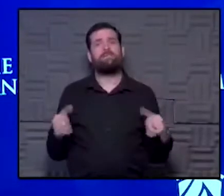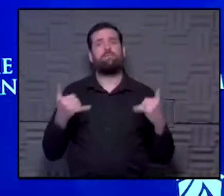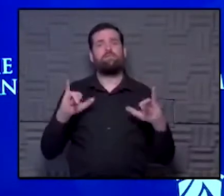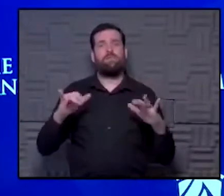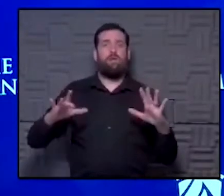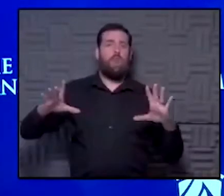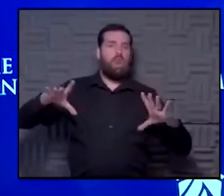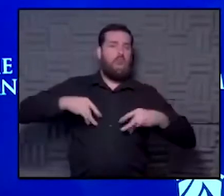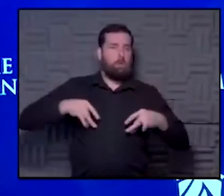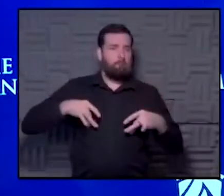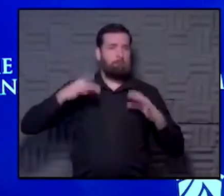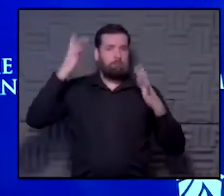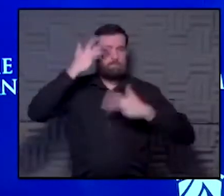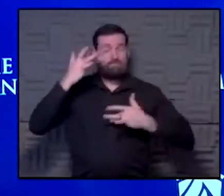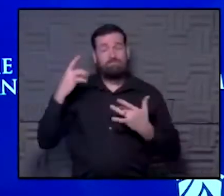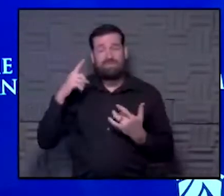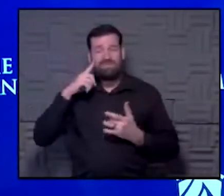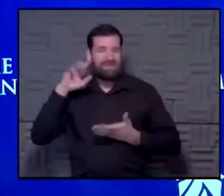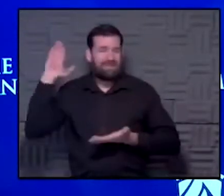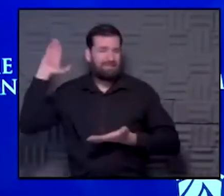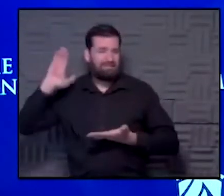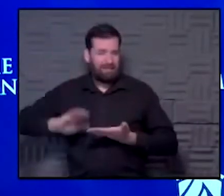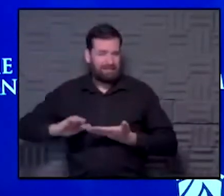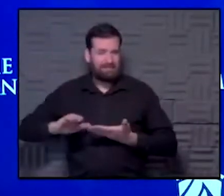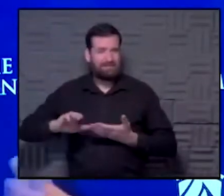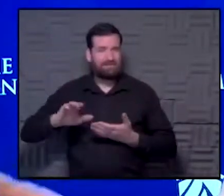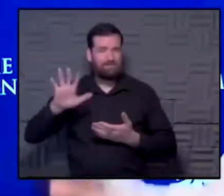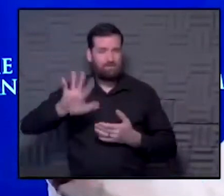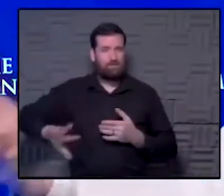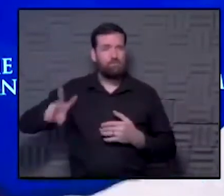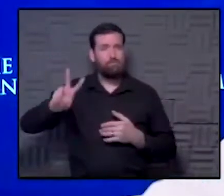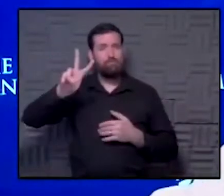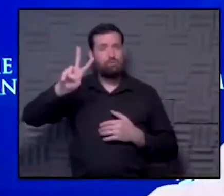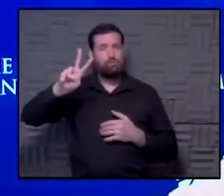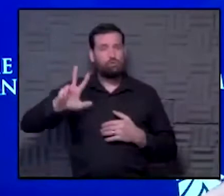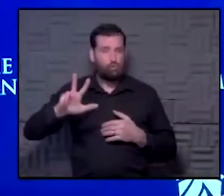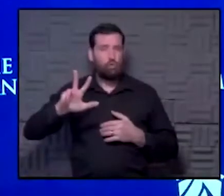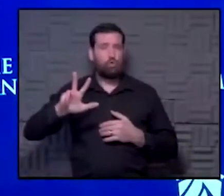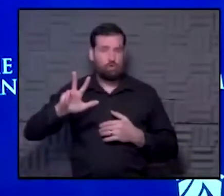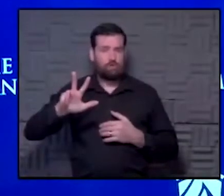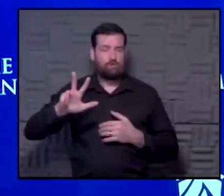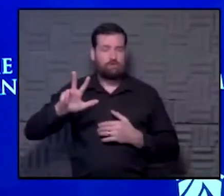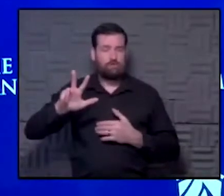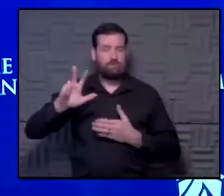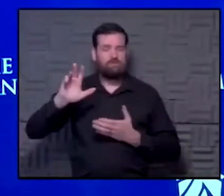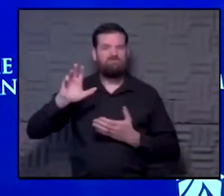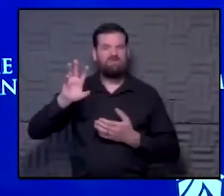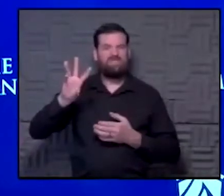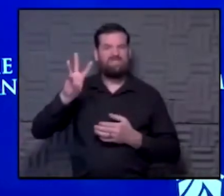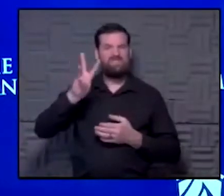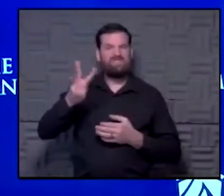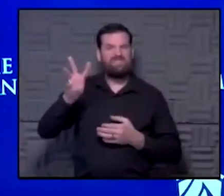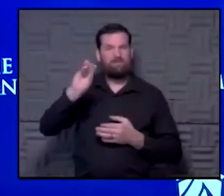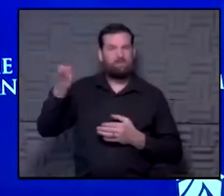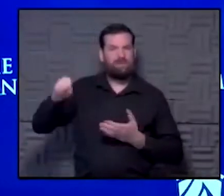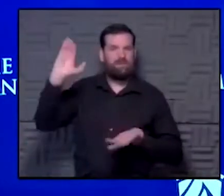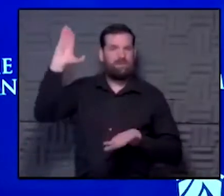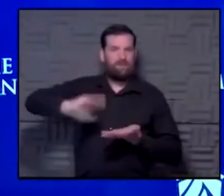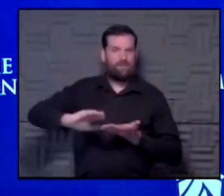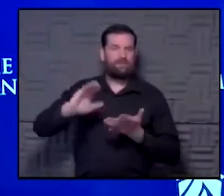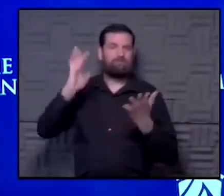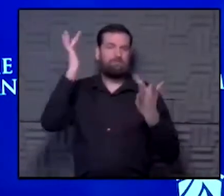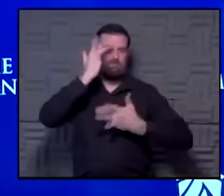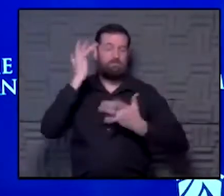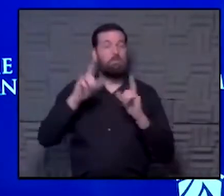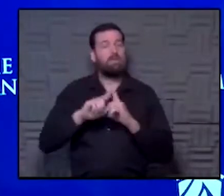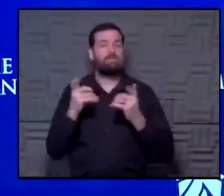We think the odds of getting it are down by about 2/3. That's what the preliminary data is beginning to suggest. But there is still a